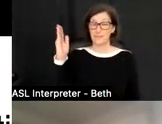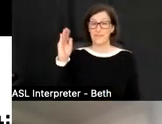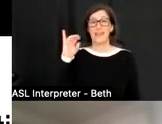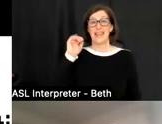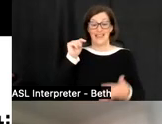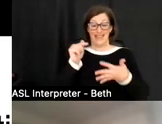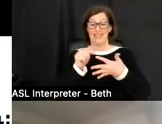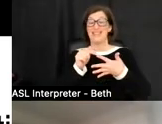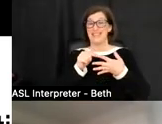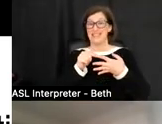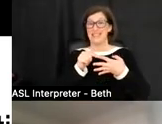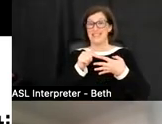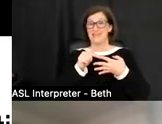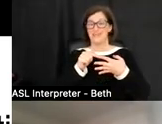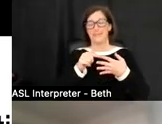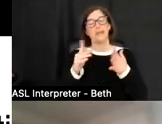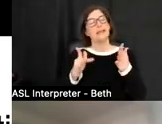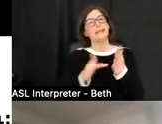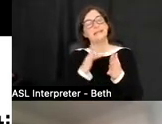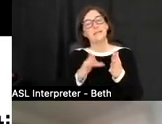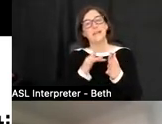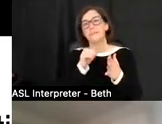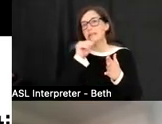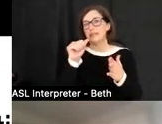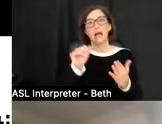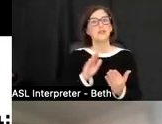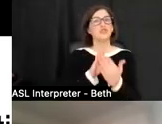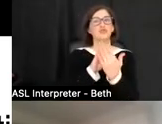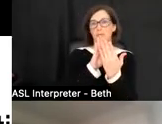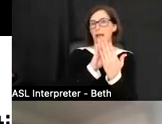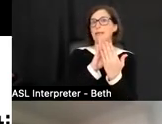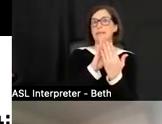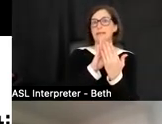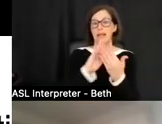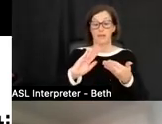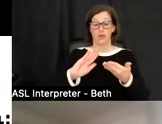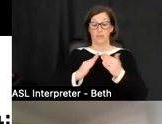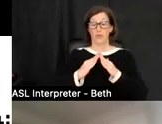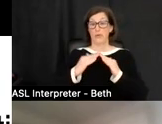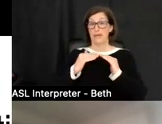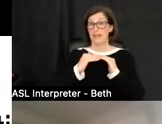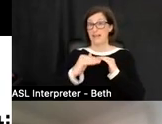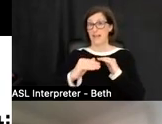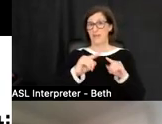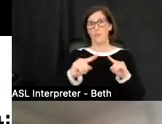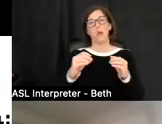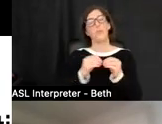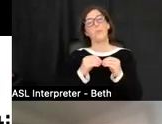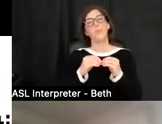is sometimes not addressed at the community level, but is more at